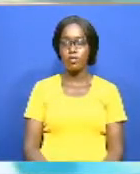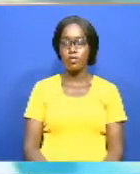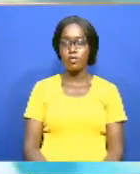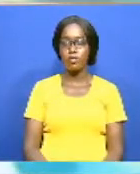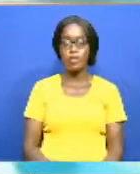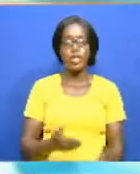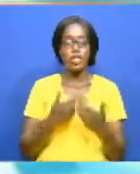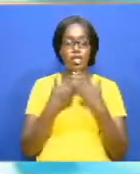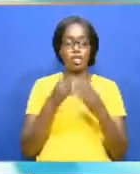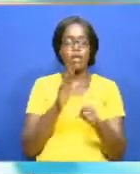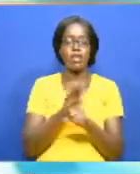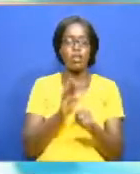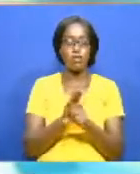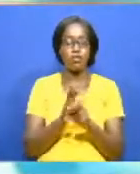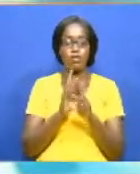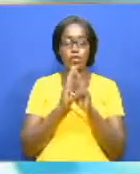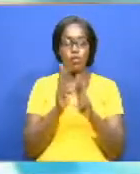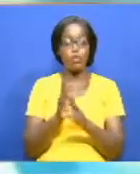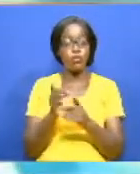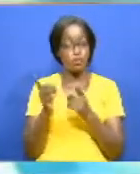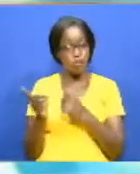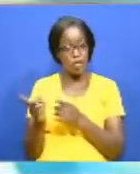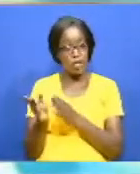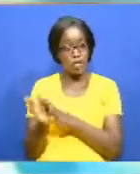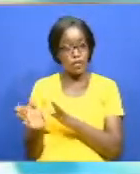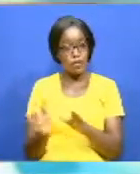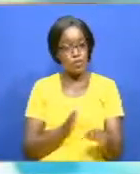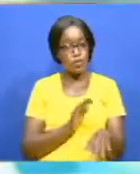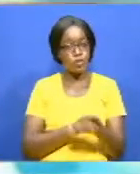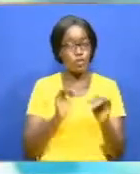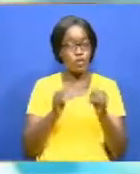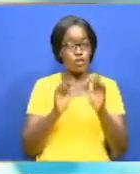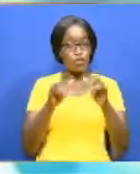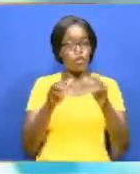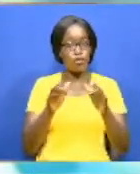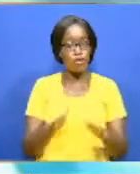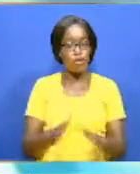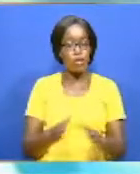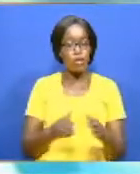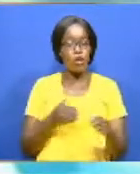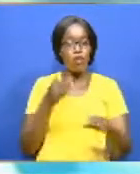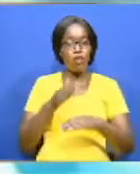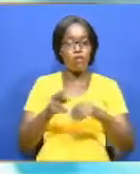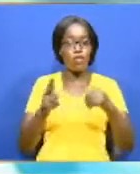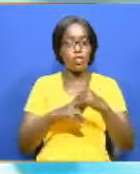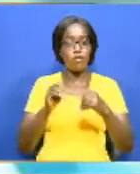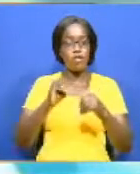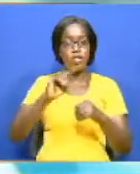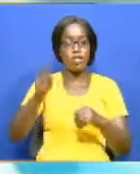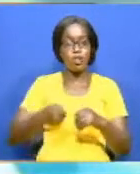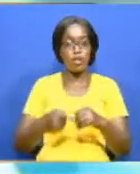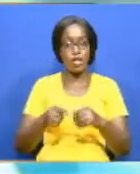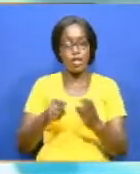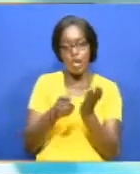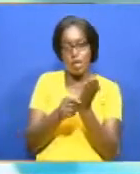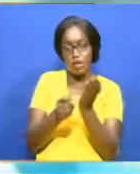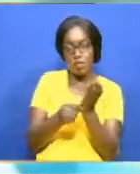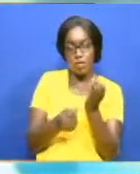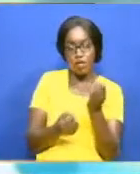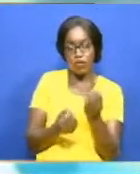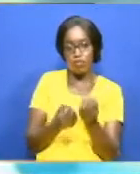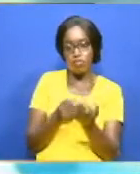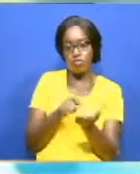Thank you, O'Brien, for that report. Now, some good news for farmers. Over 70,000 maize-growing smallholder